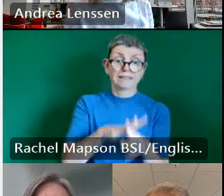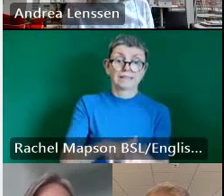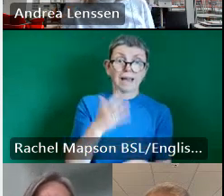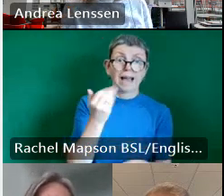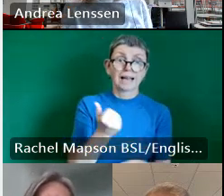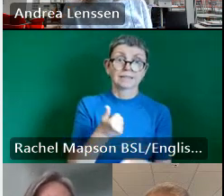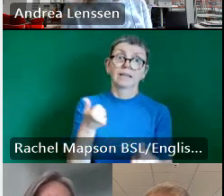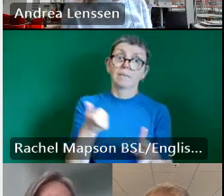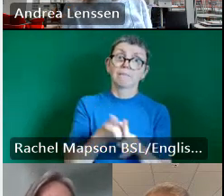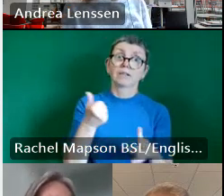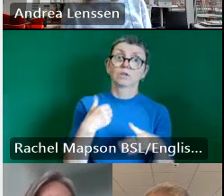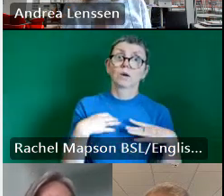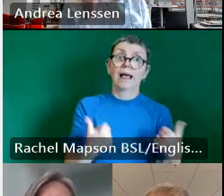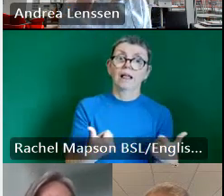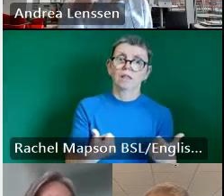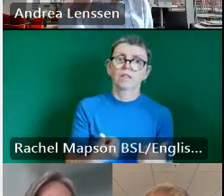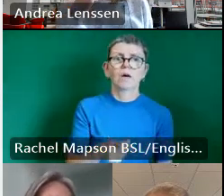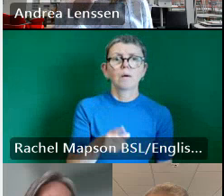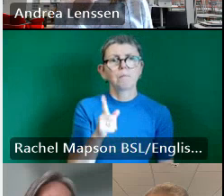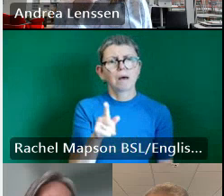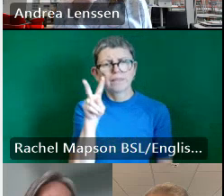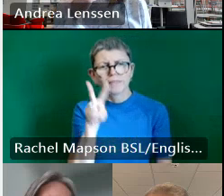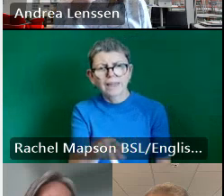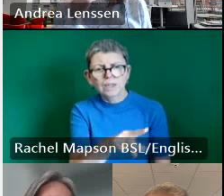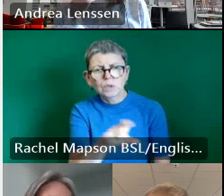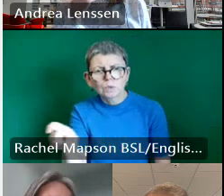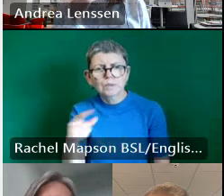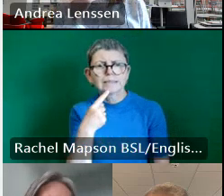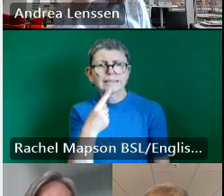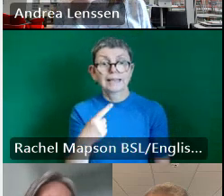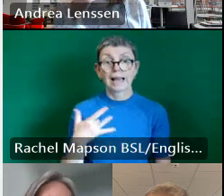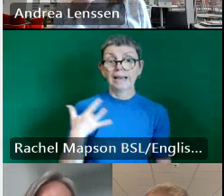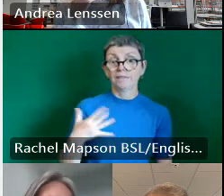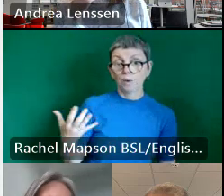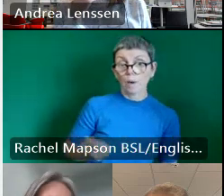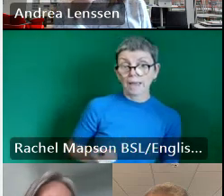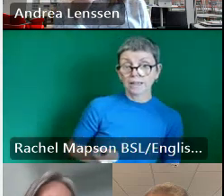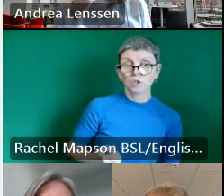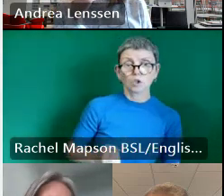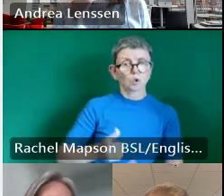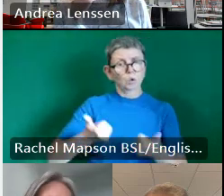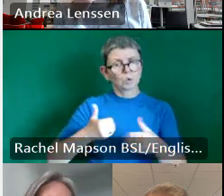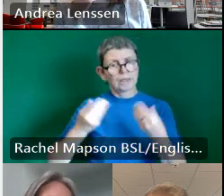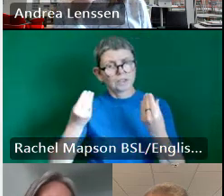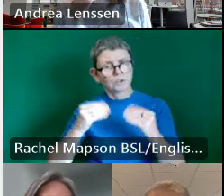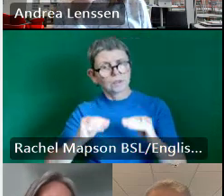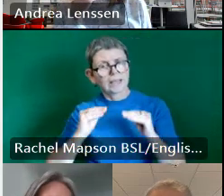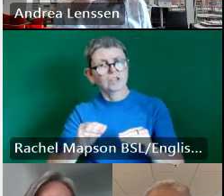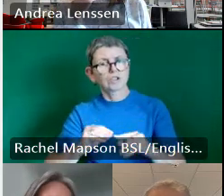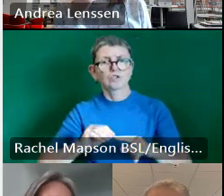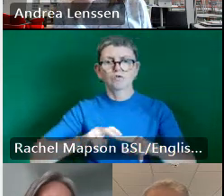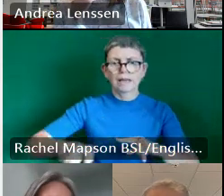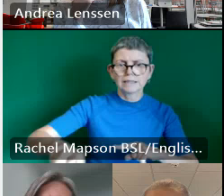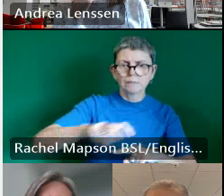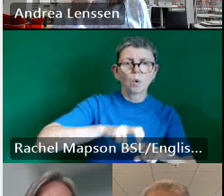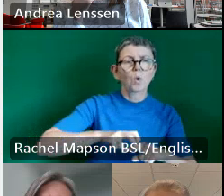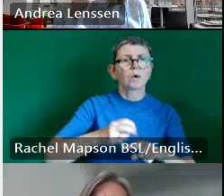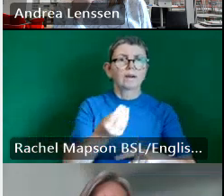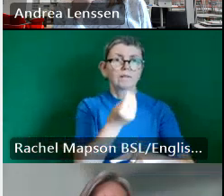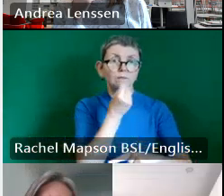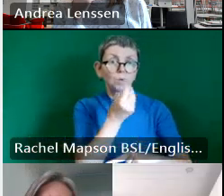health. But on social determinants of health, if you look at the living wage, quality education, transportation, availability of food. Food